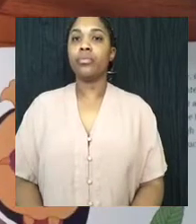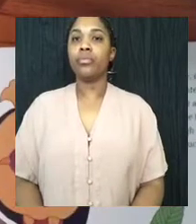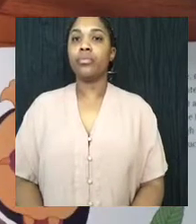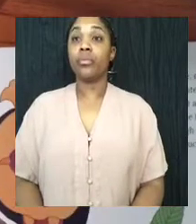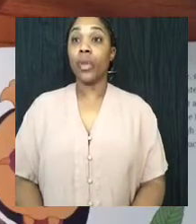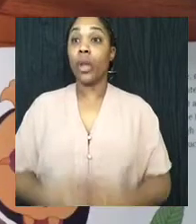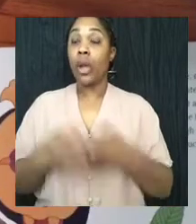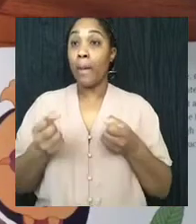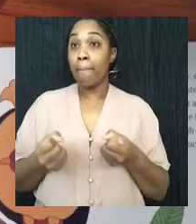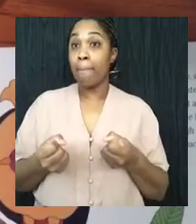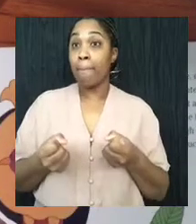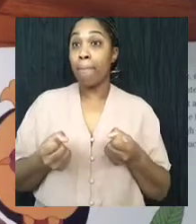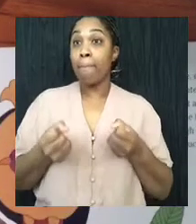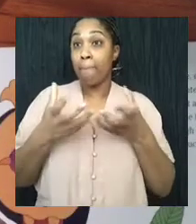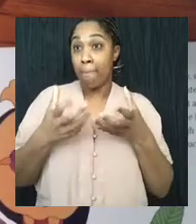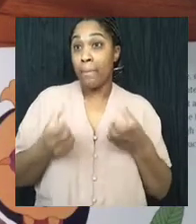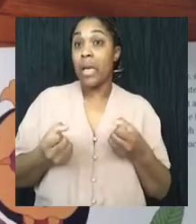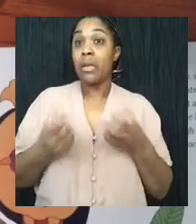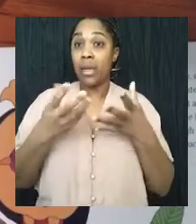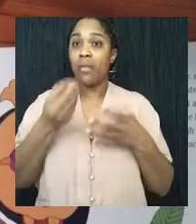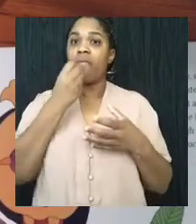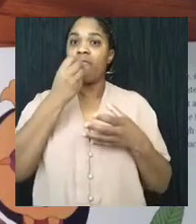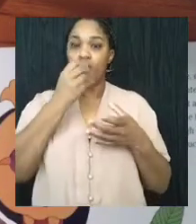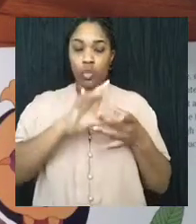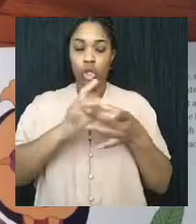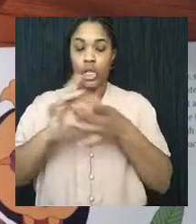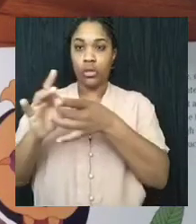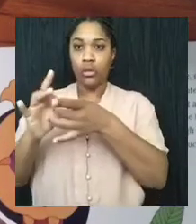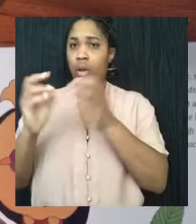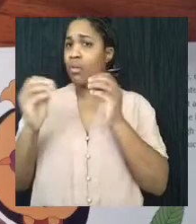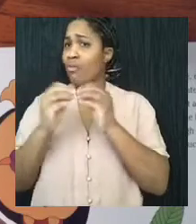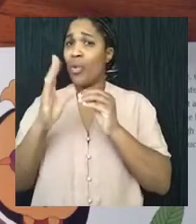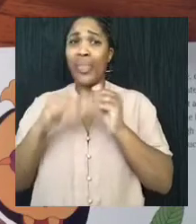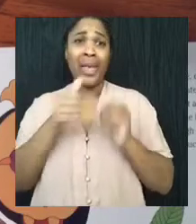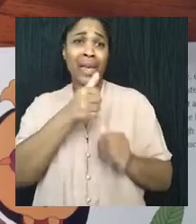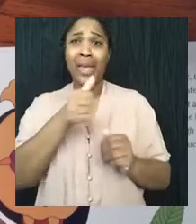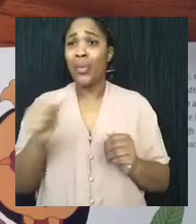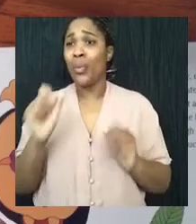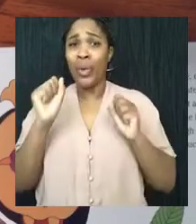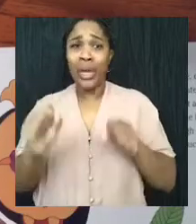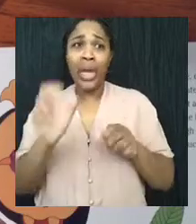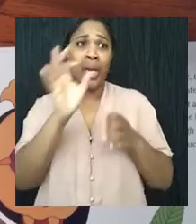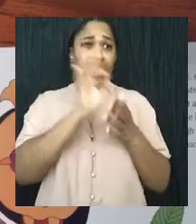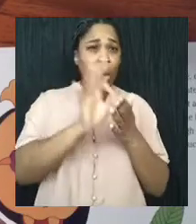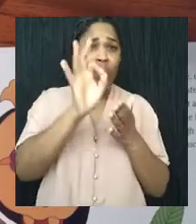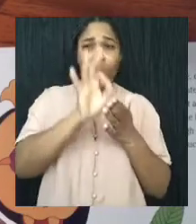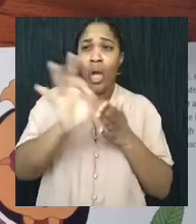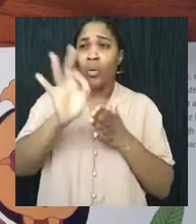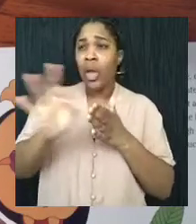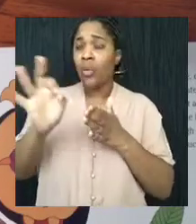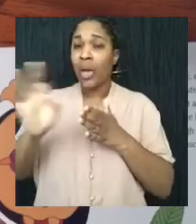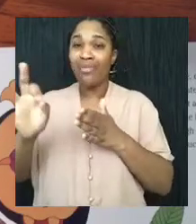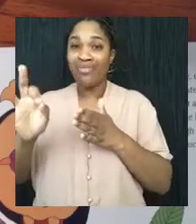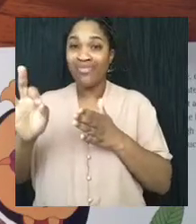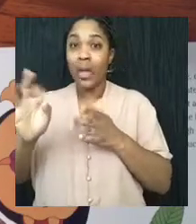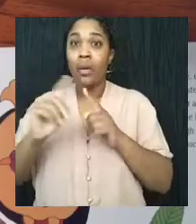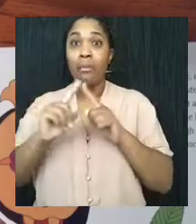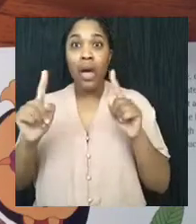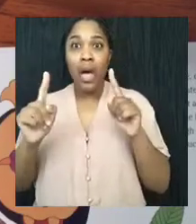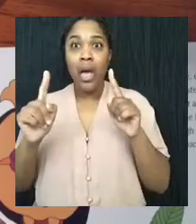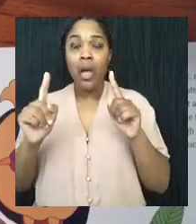There are many, many food chains, more than anyone can count, but in one way, they are all